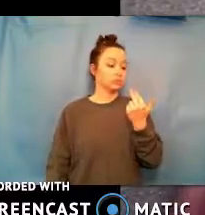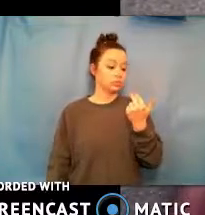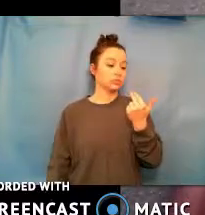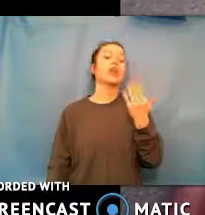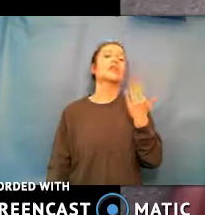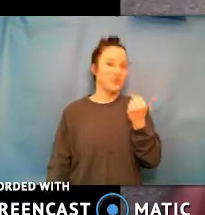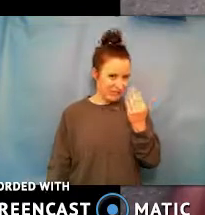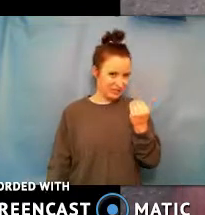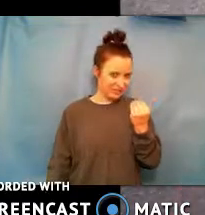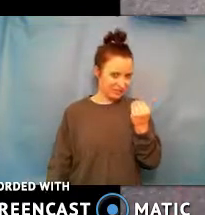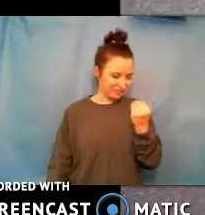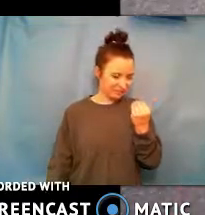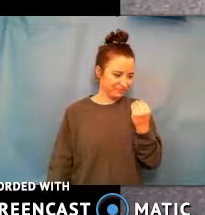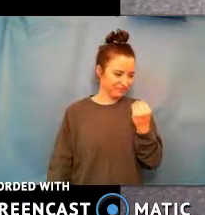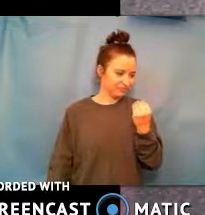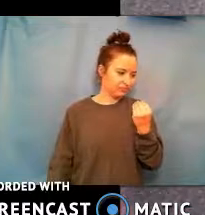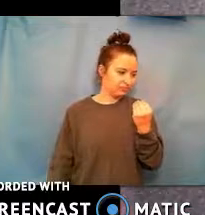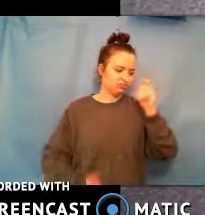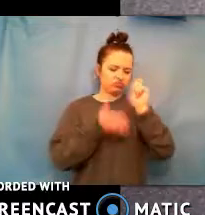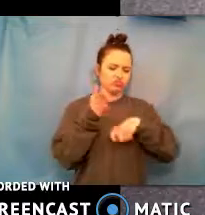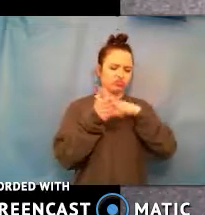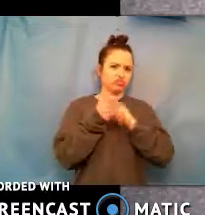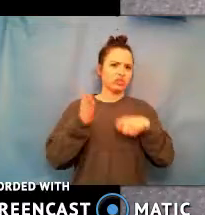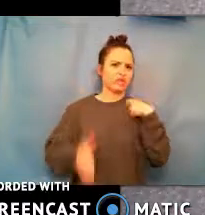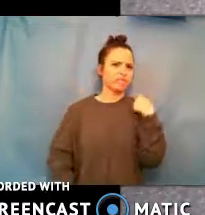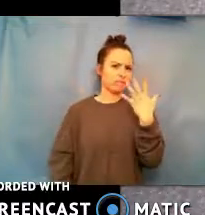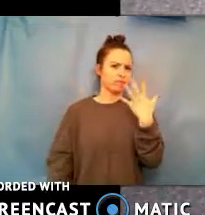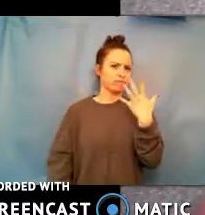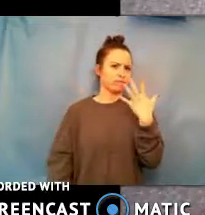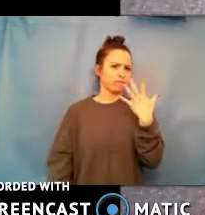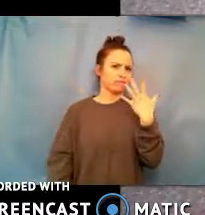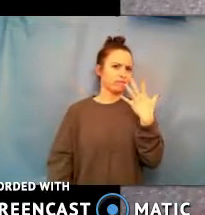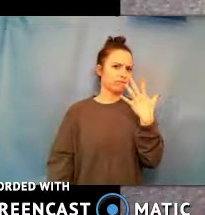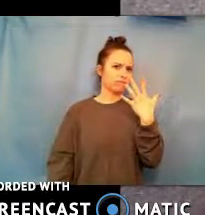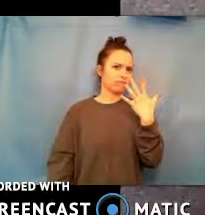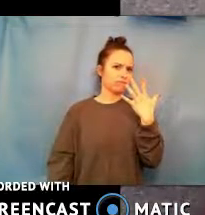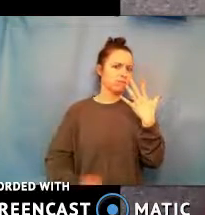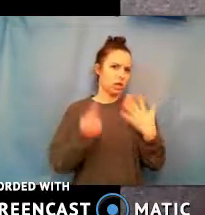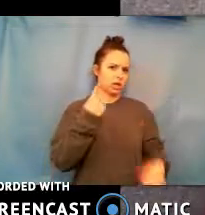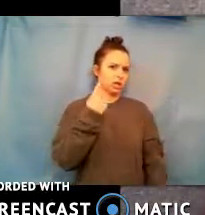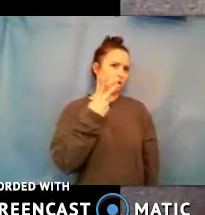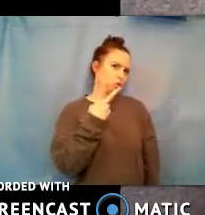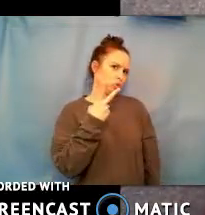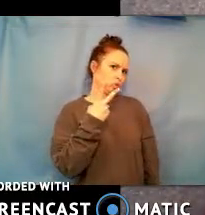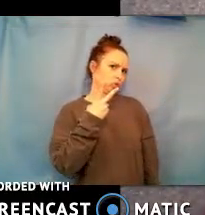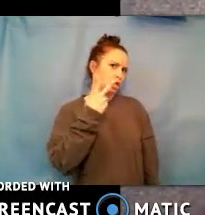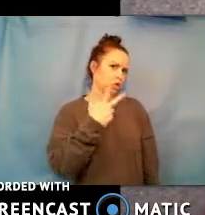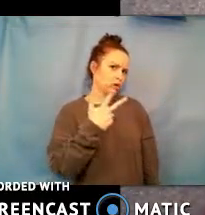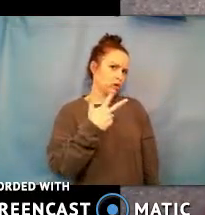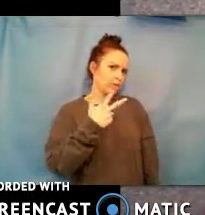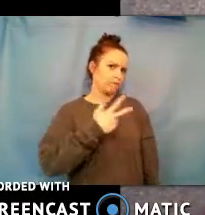12, 13, 14. And I'm going to mark out the 5 friends that went home. 1,